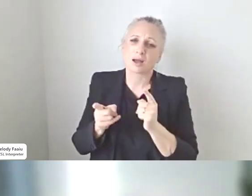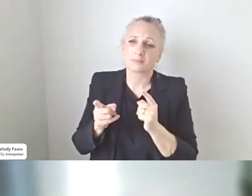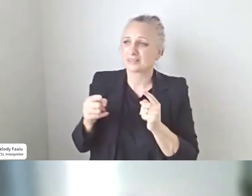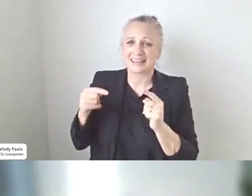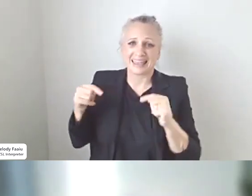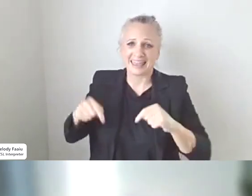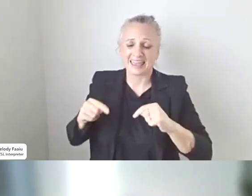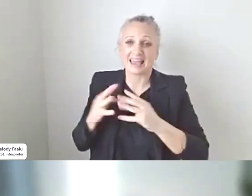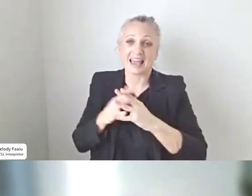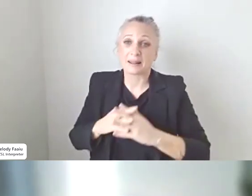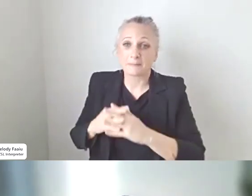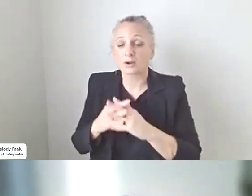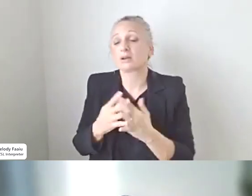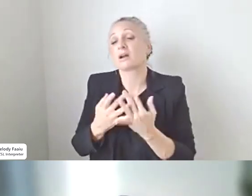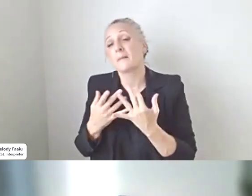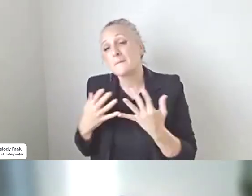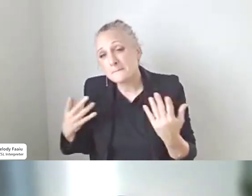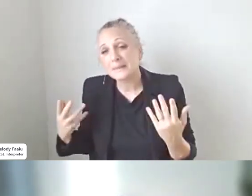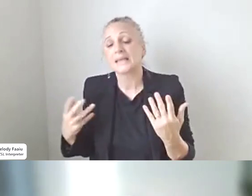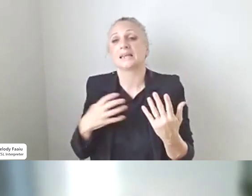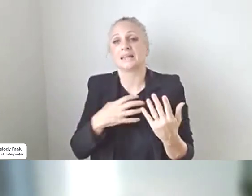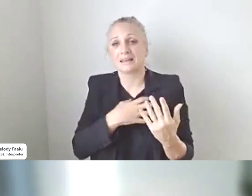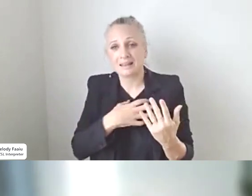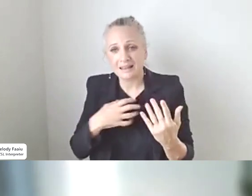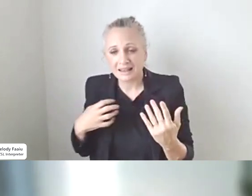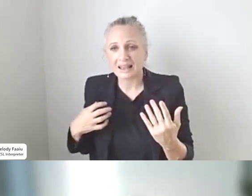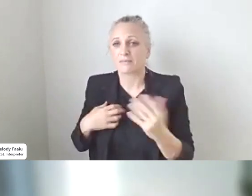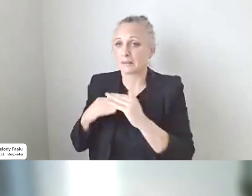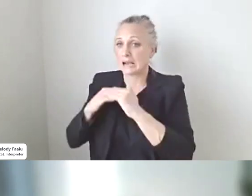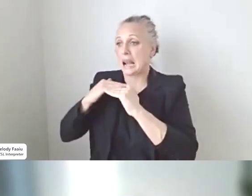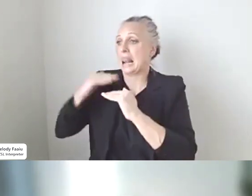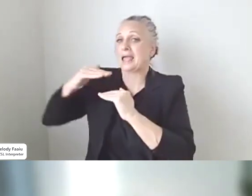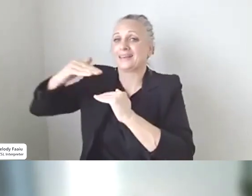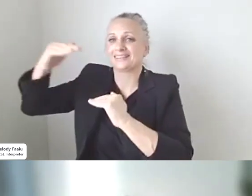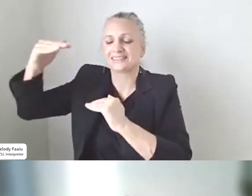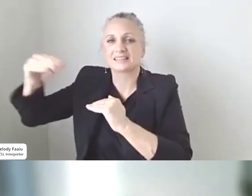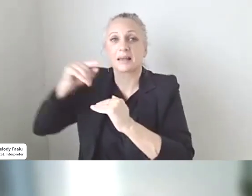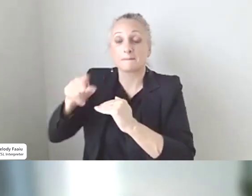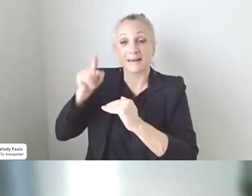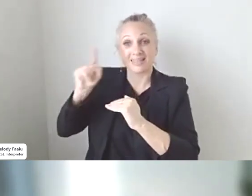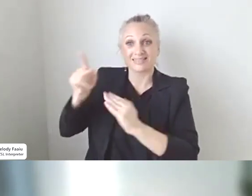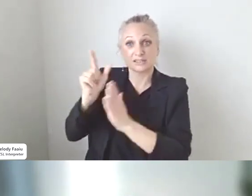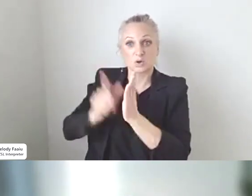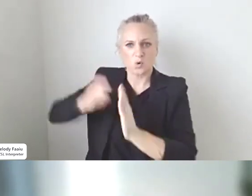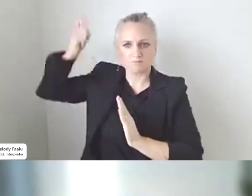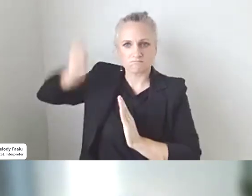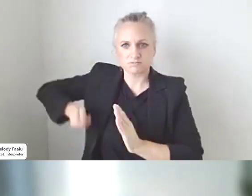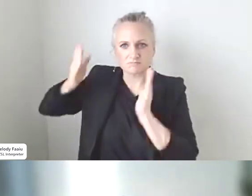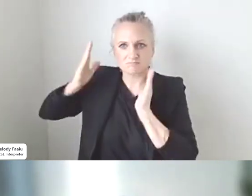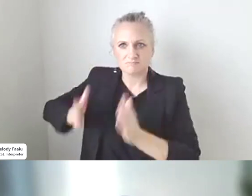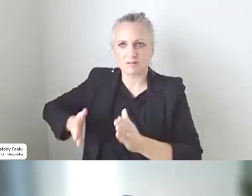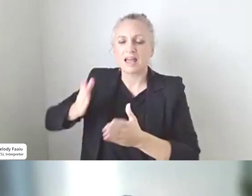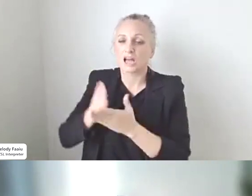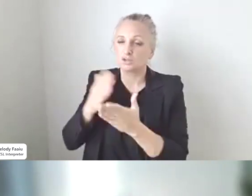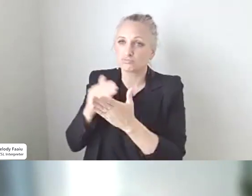our very litigious society. But I can say this DOJ ruling has been very helpful in establishing a new time deadline and kind of